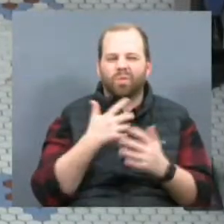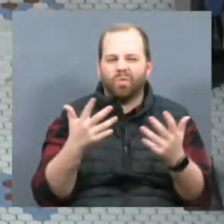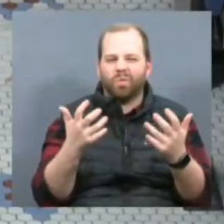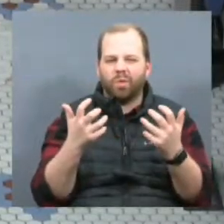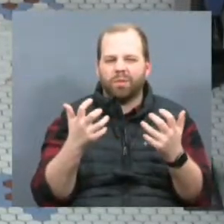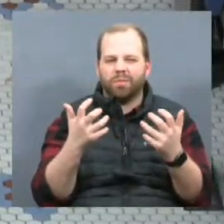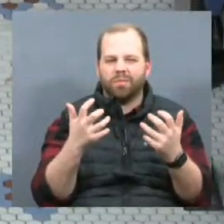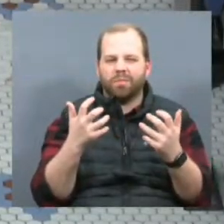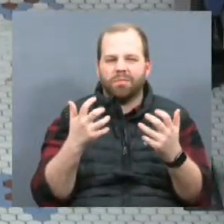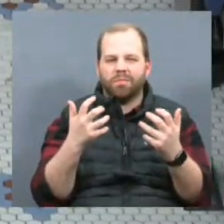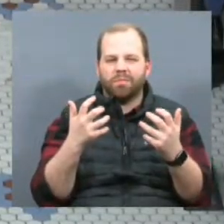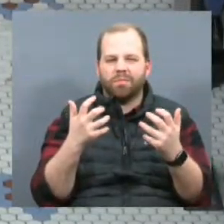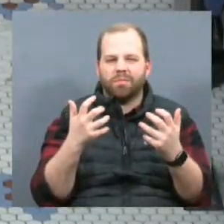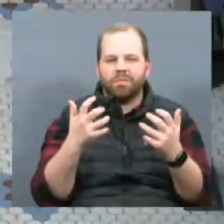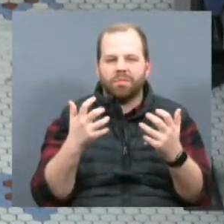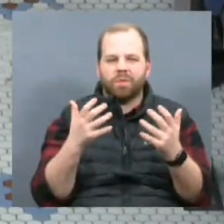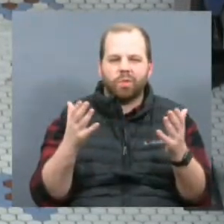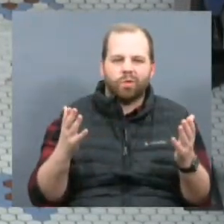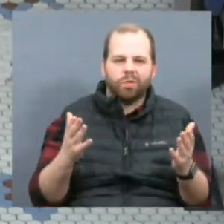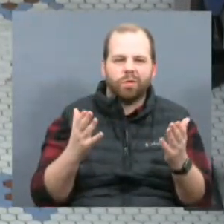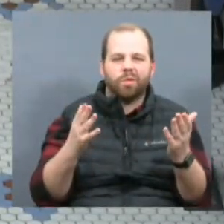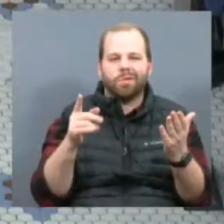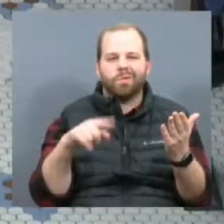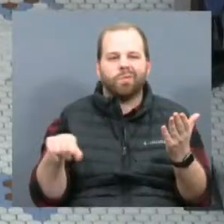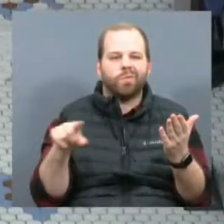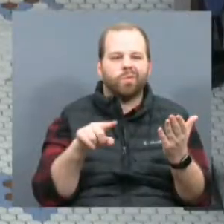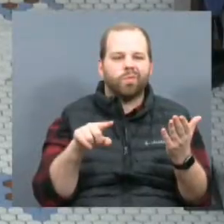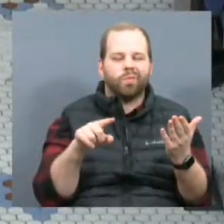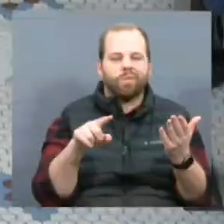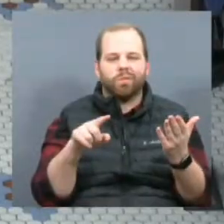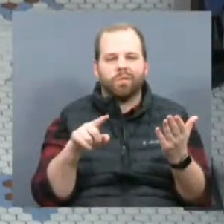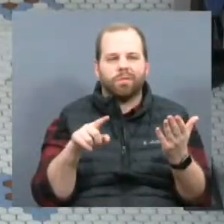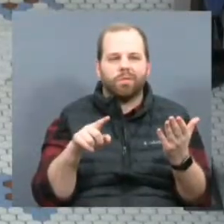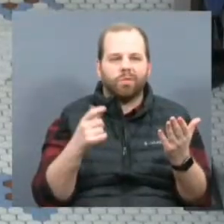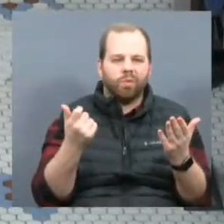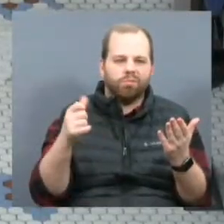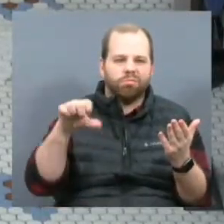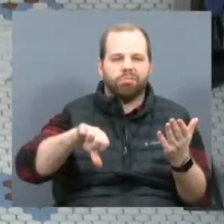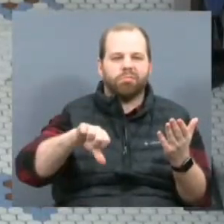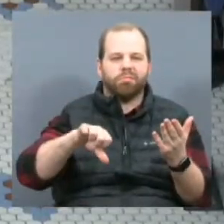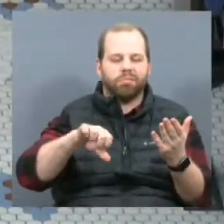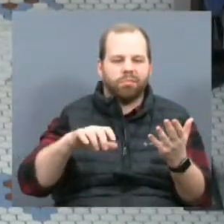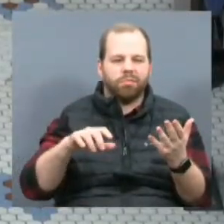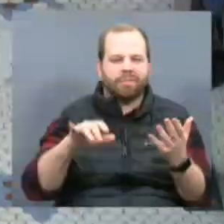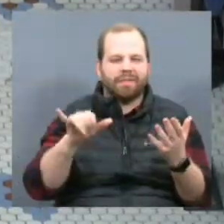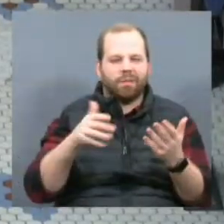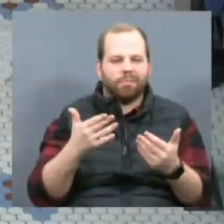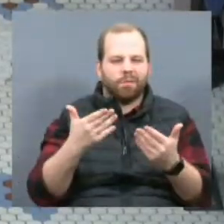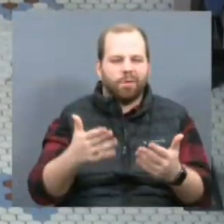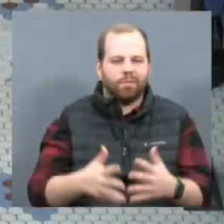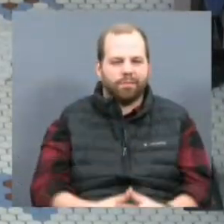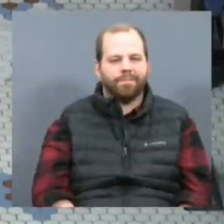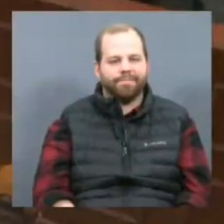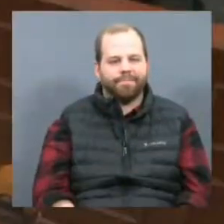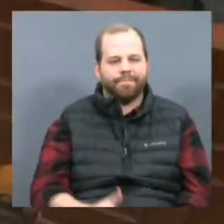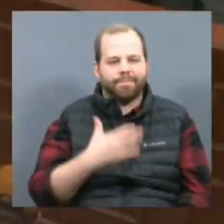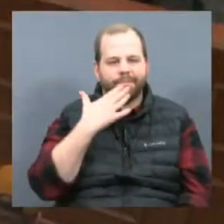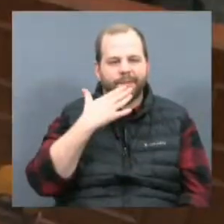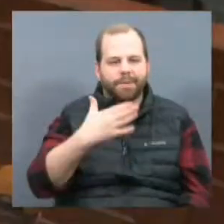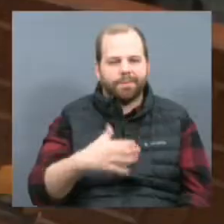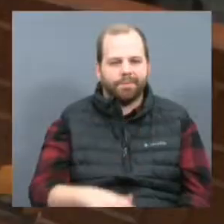to urge you to vote against this proposal. Thank you. Thank